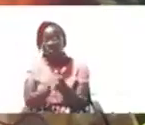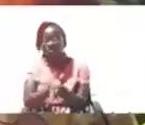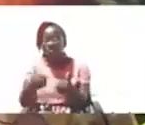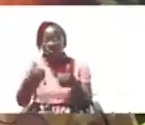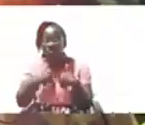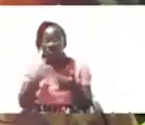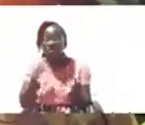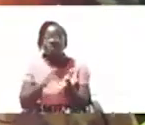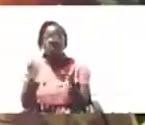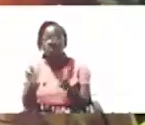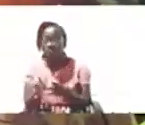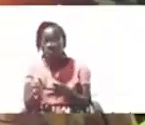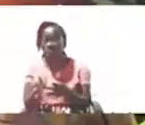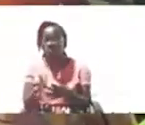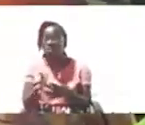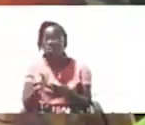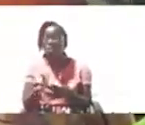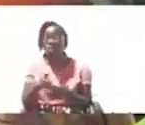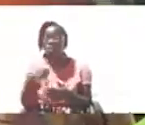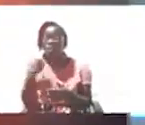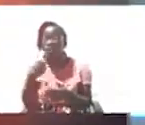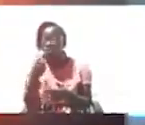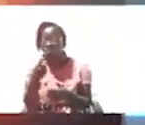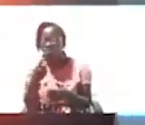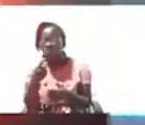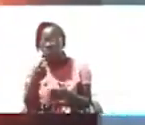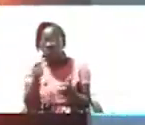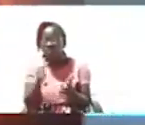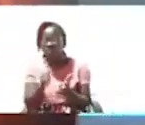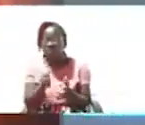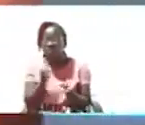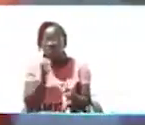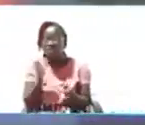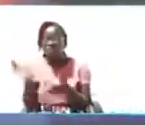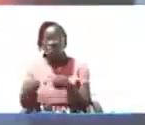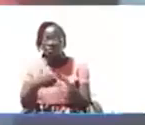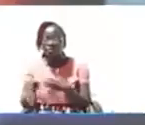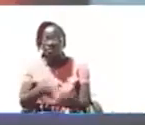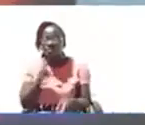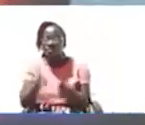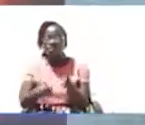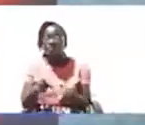man, what men have said, he changes it.